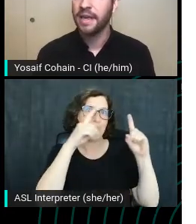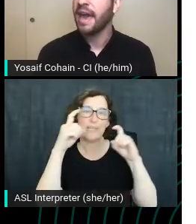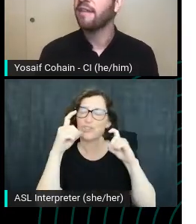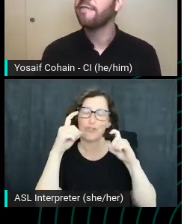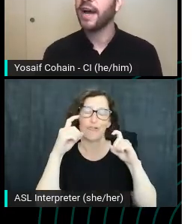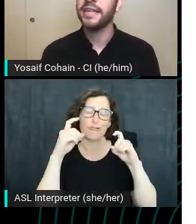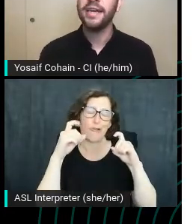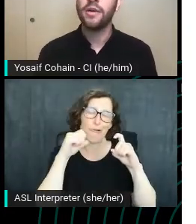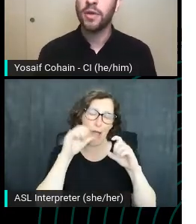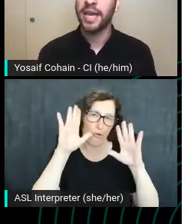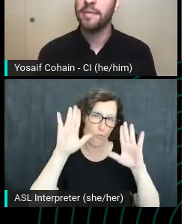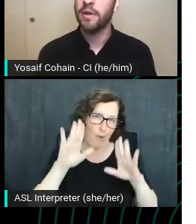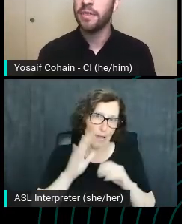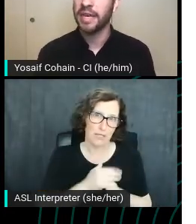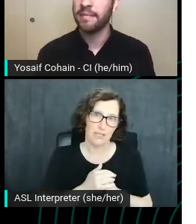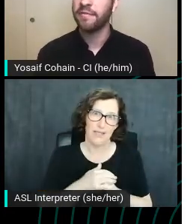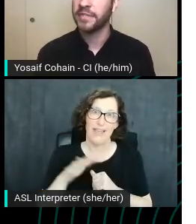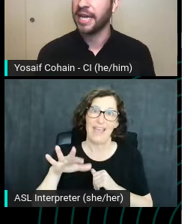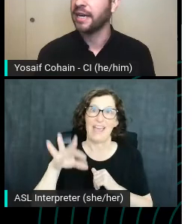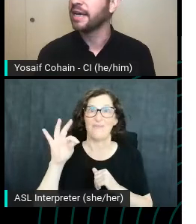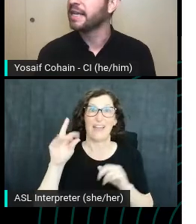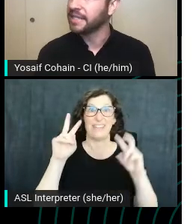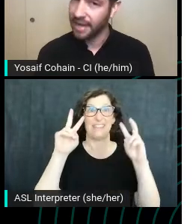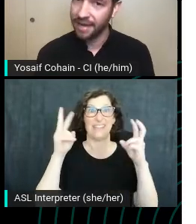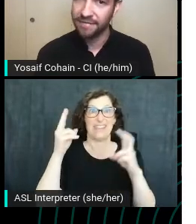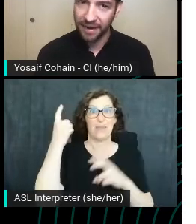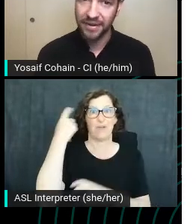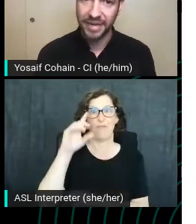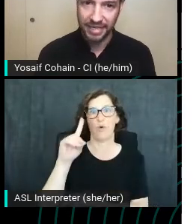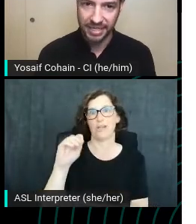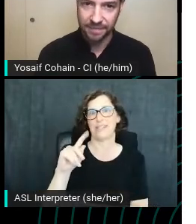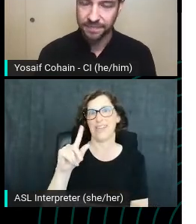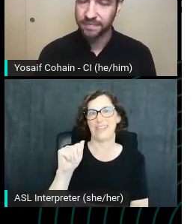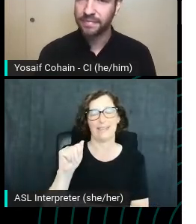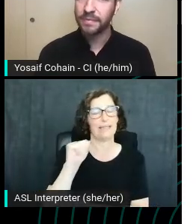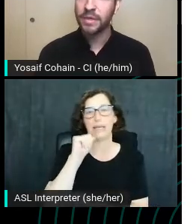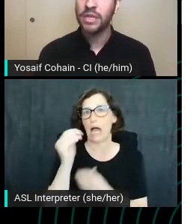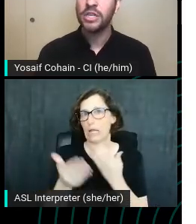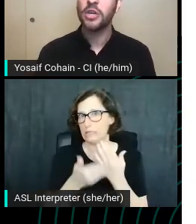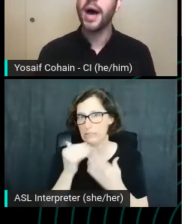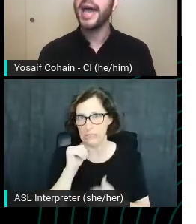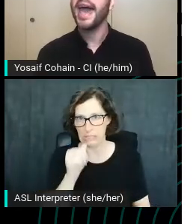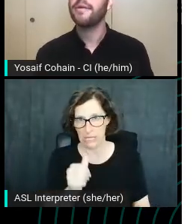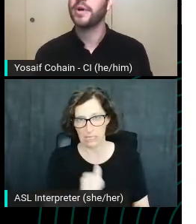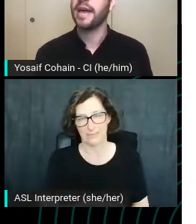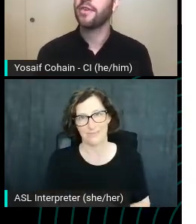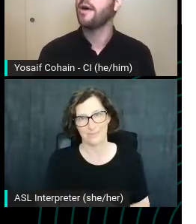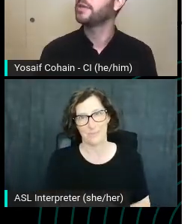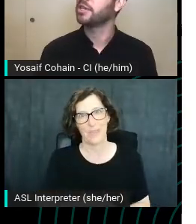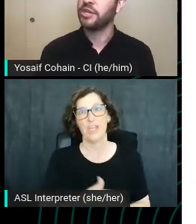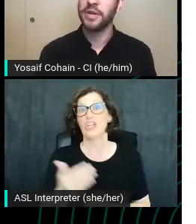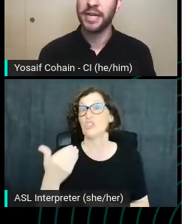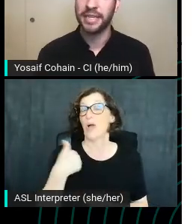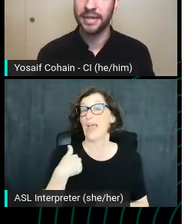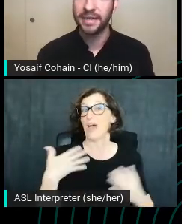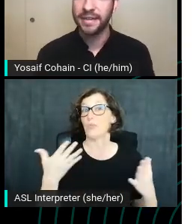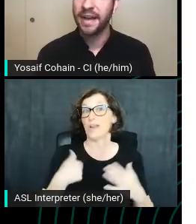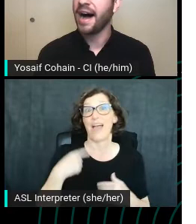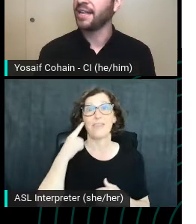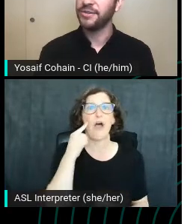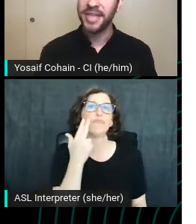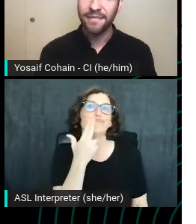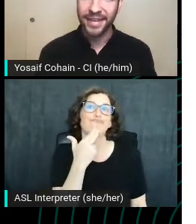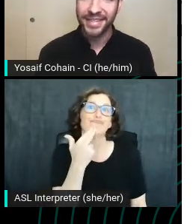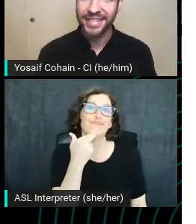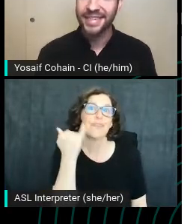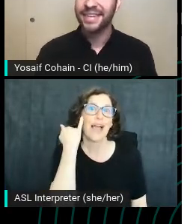Chrissy's, and finding a relatable theme for data is not very easy. So I had what I thought was a cute idea.